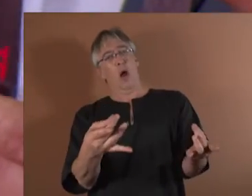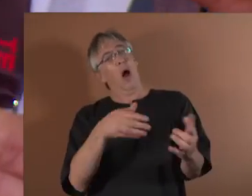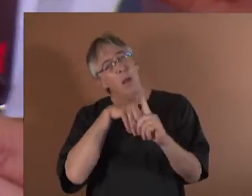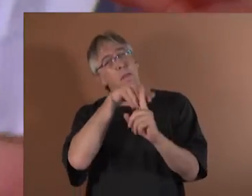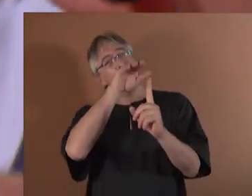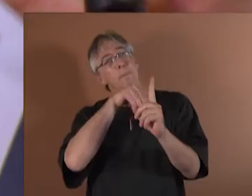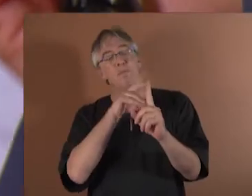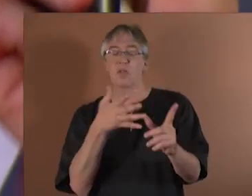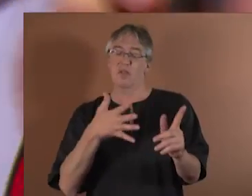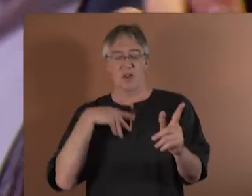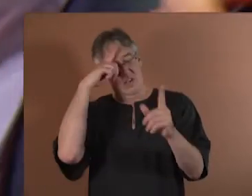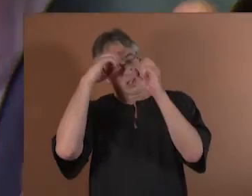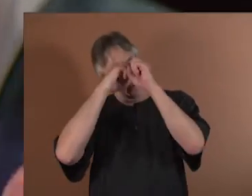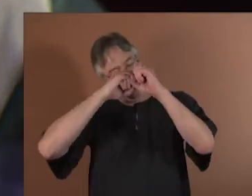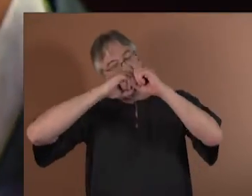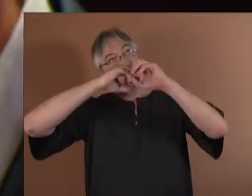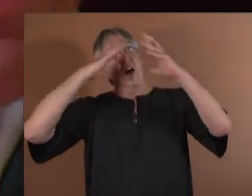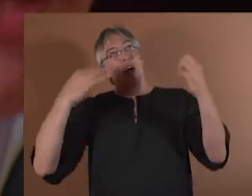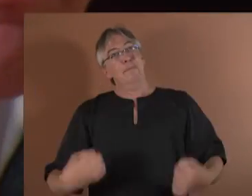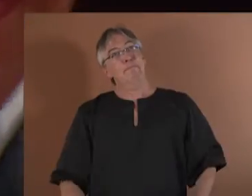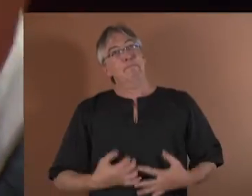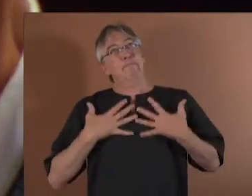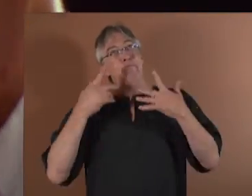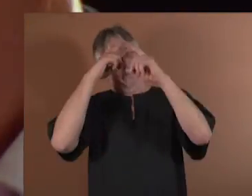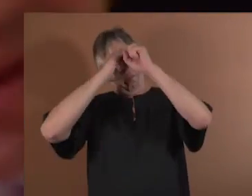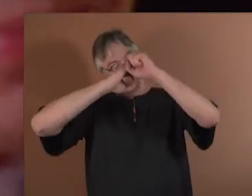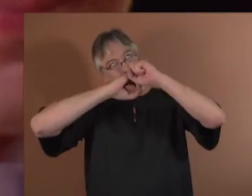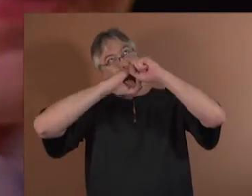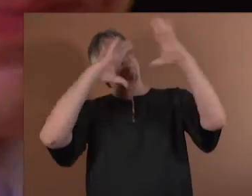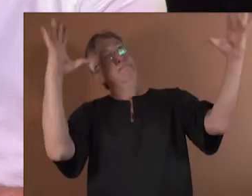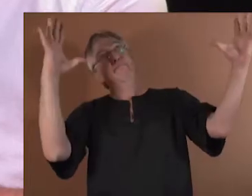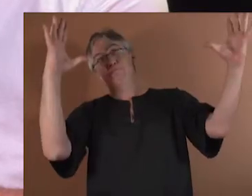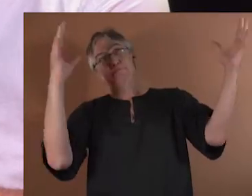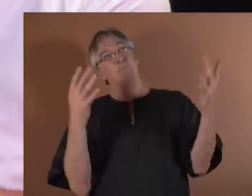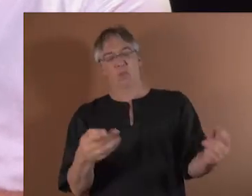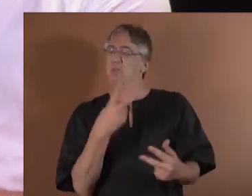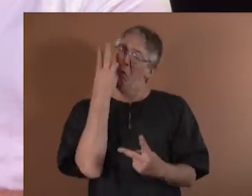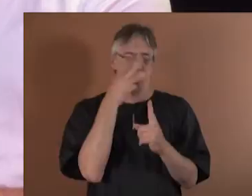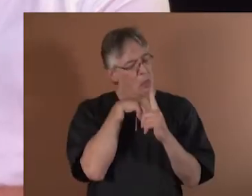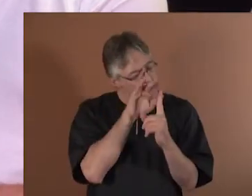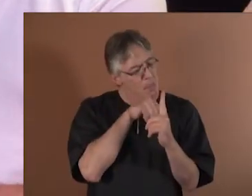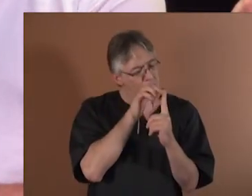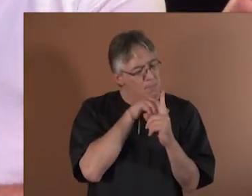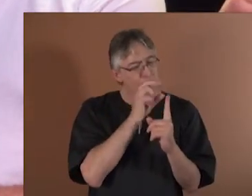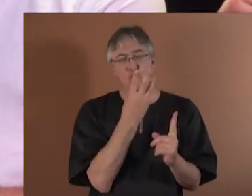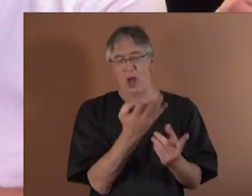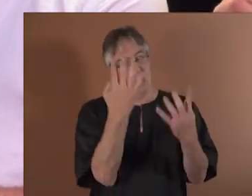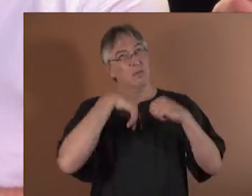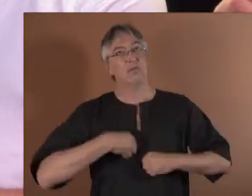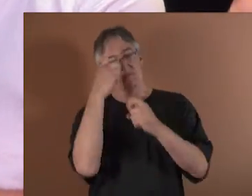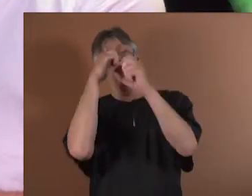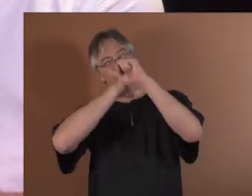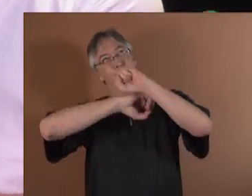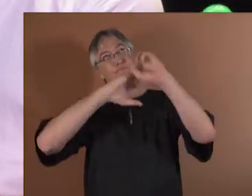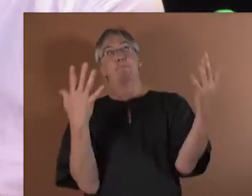I feel pretty enlightened. You do? You do feel pretty enlightened? It works. You just had three licks and you already feel enlightened? I'm getting there. Guess what